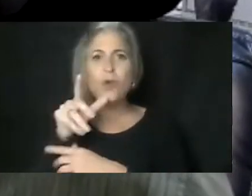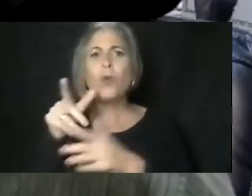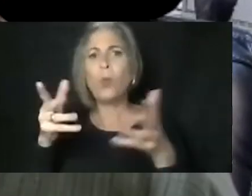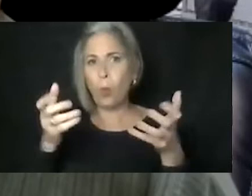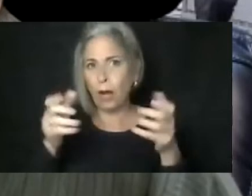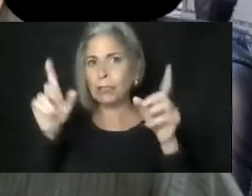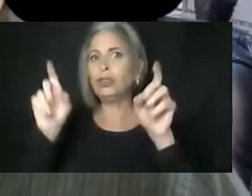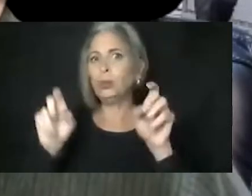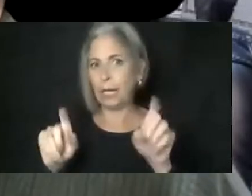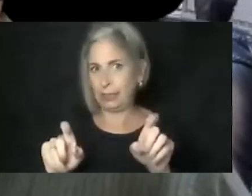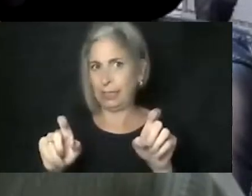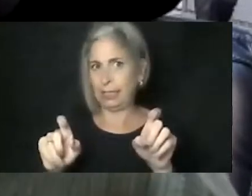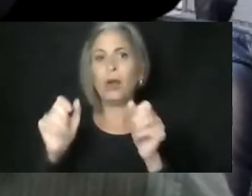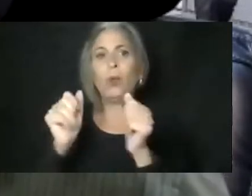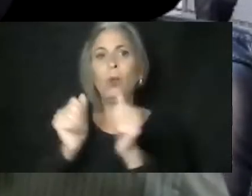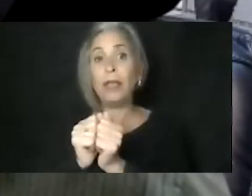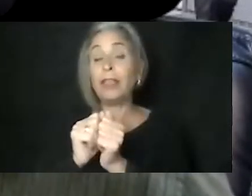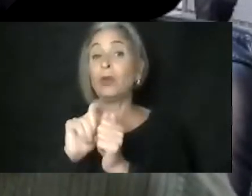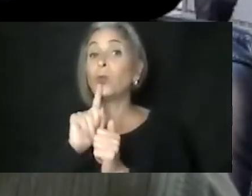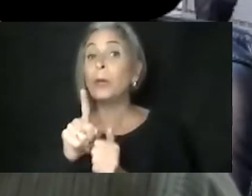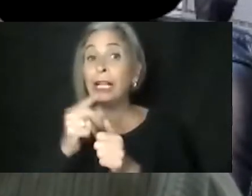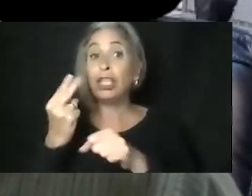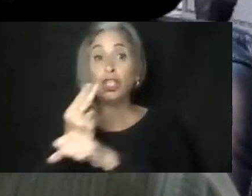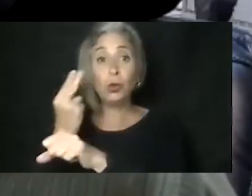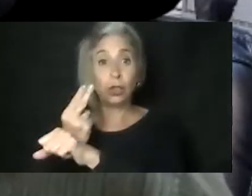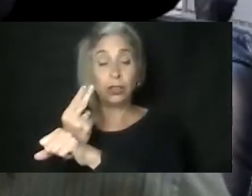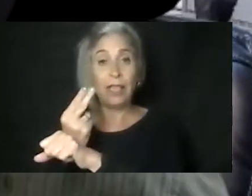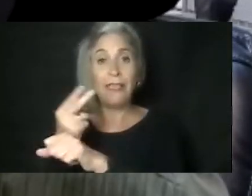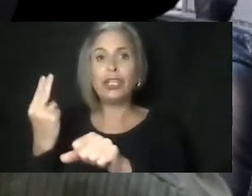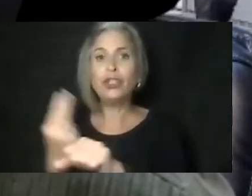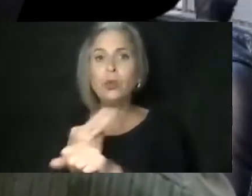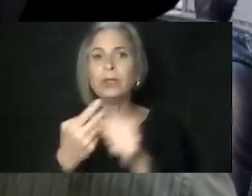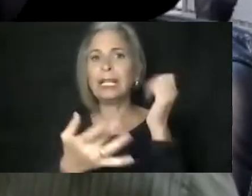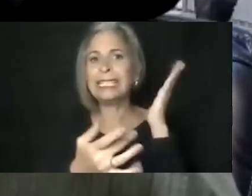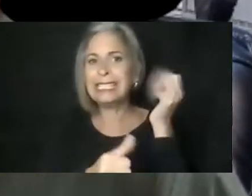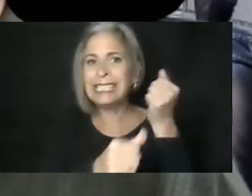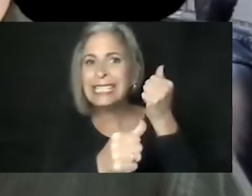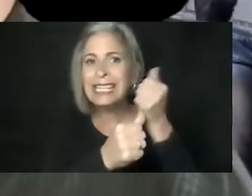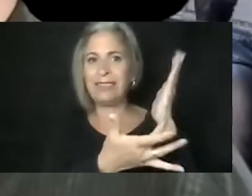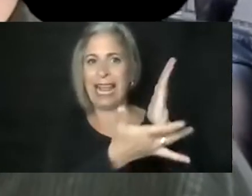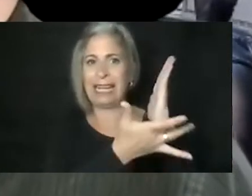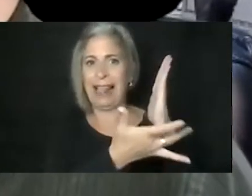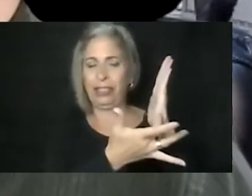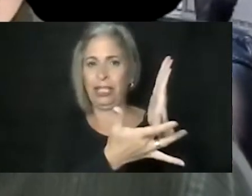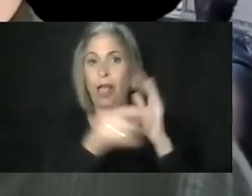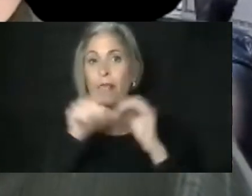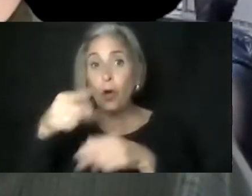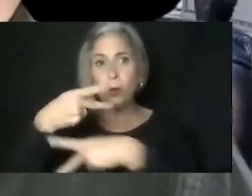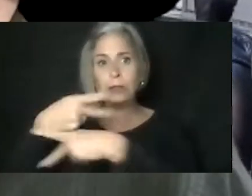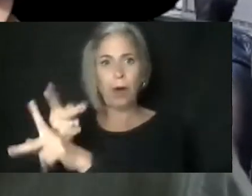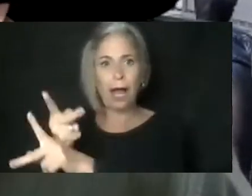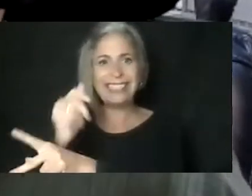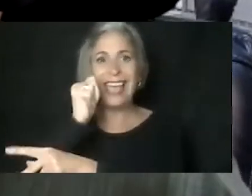do testing with actual users who use assistive technology and use those kinds of products on a